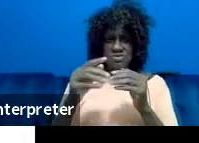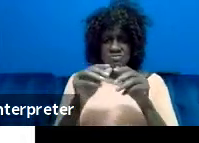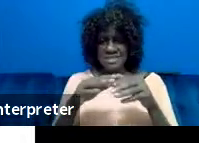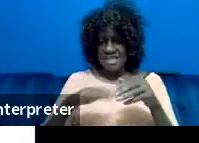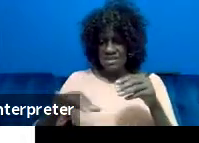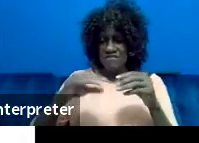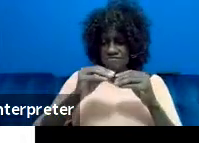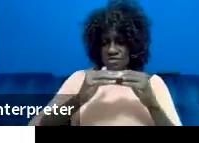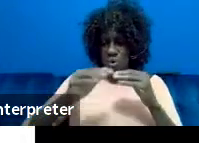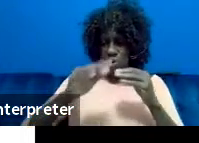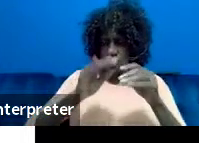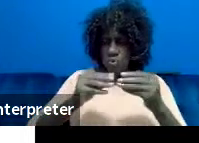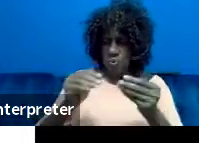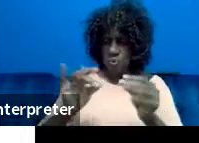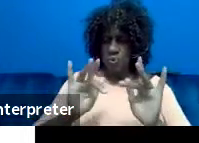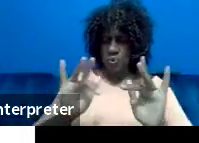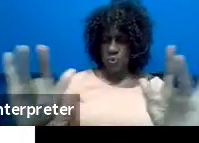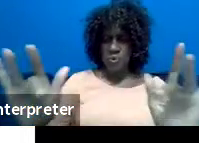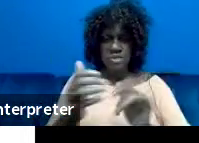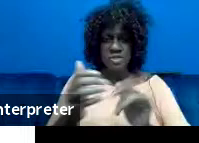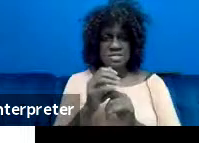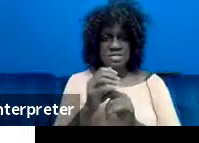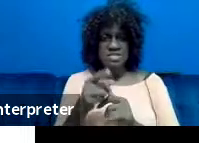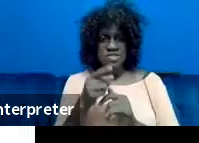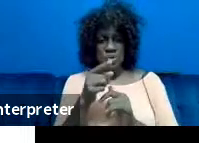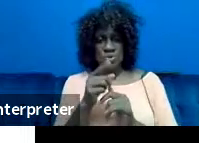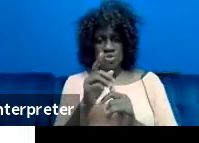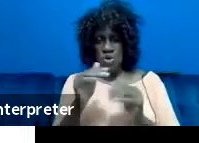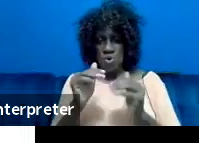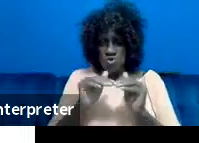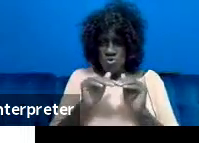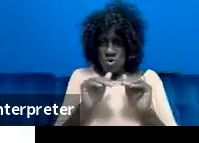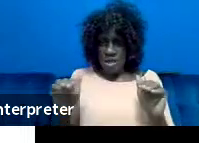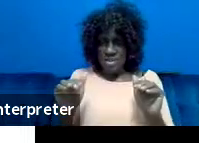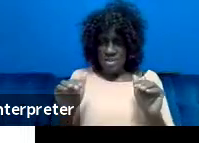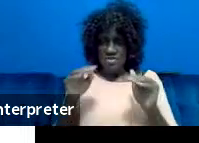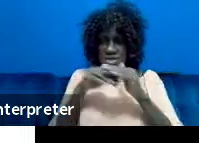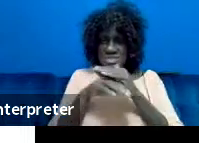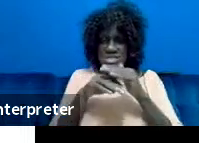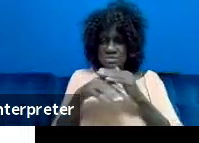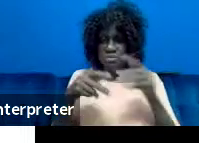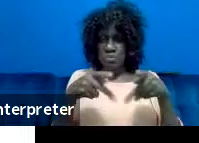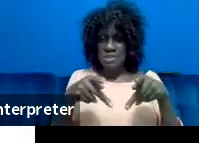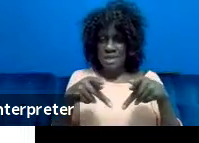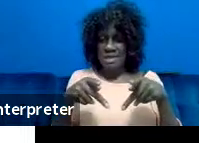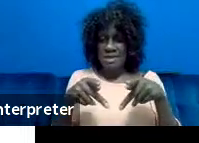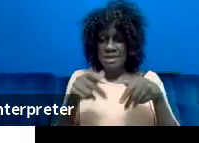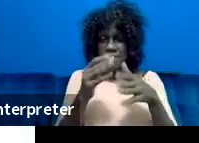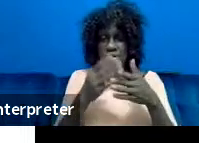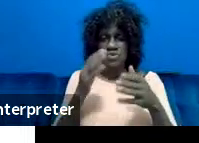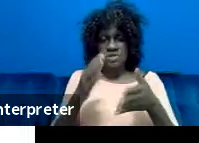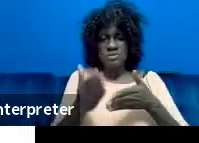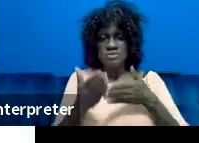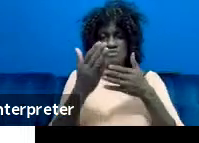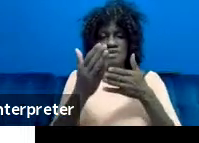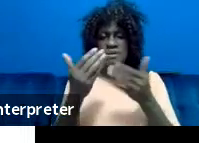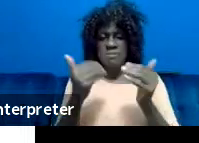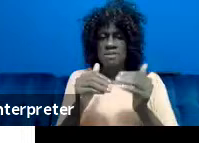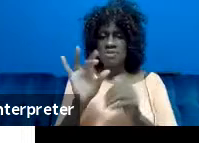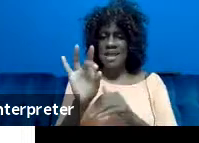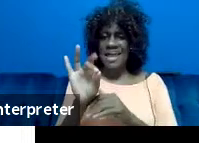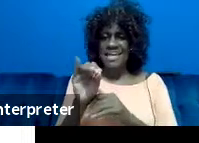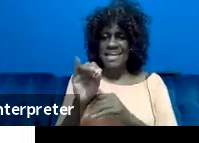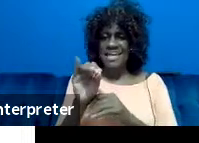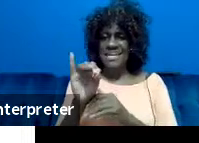and maneuvering spaces. So getting to your ground level accessible play component, you need to provide a minimum 80-inch vertical